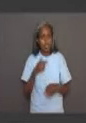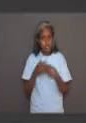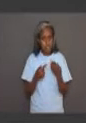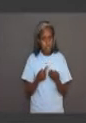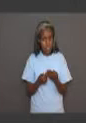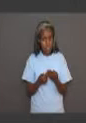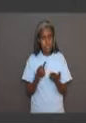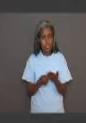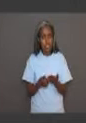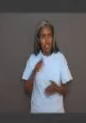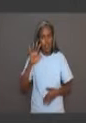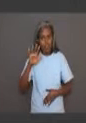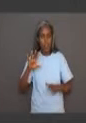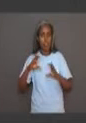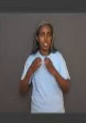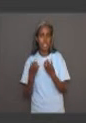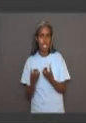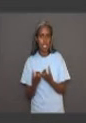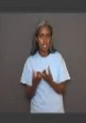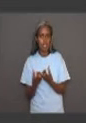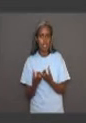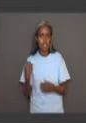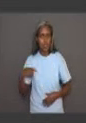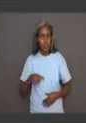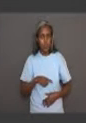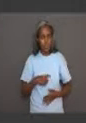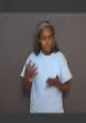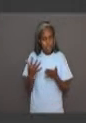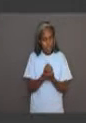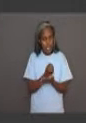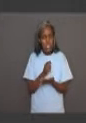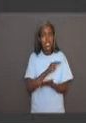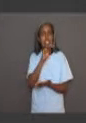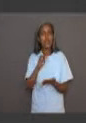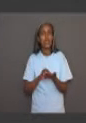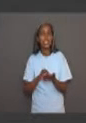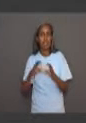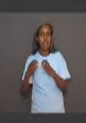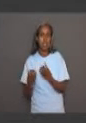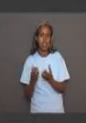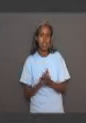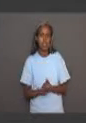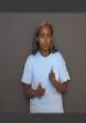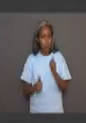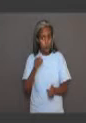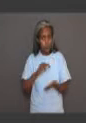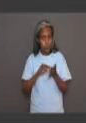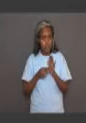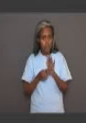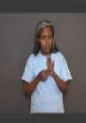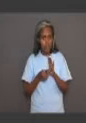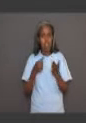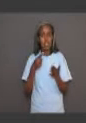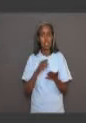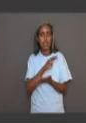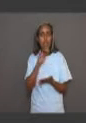Since there are 5 classes, we can take the middle class, which means